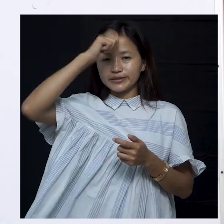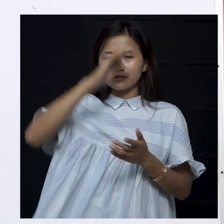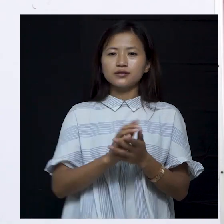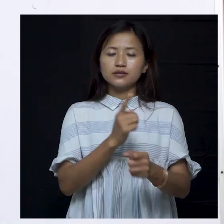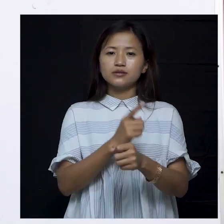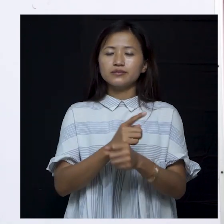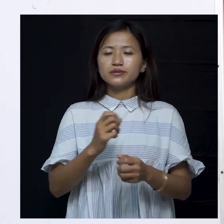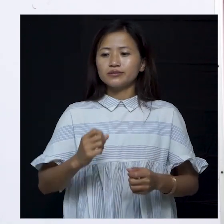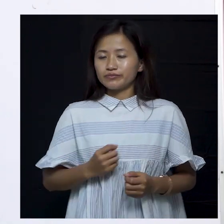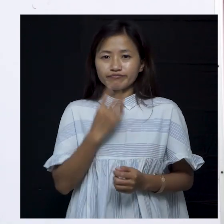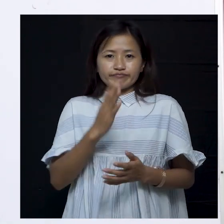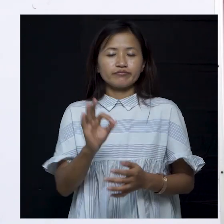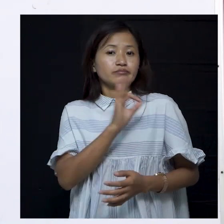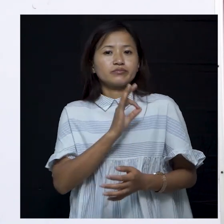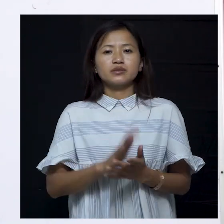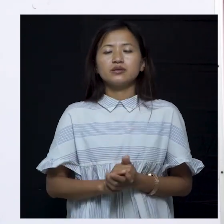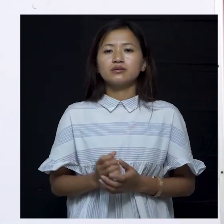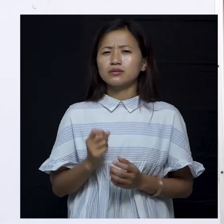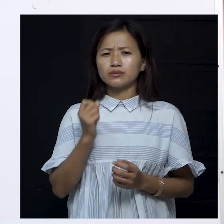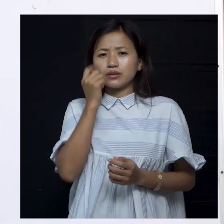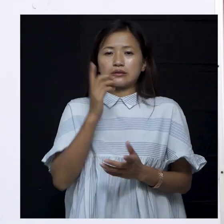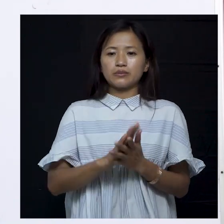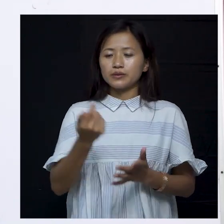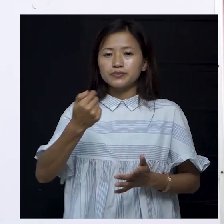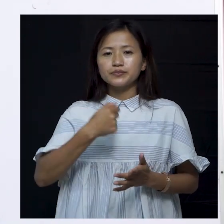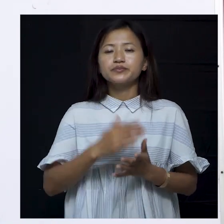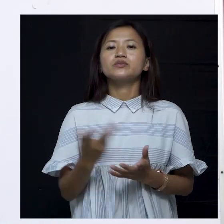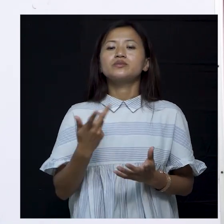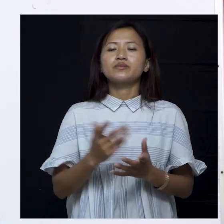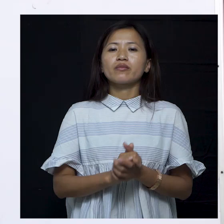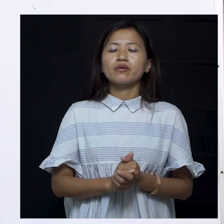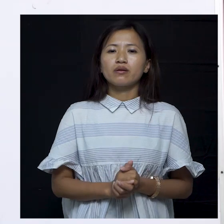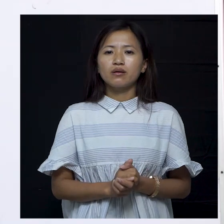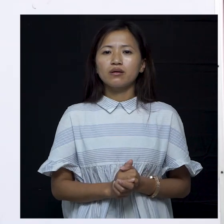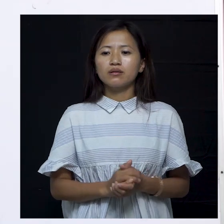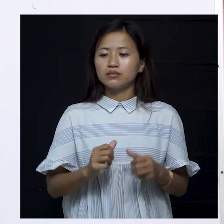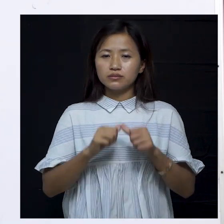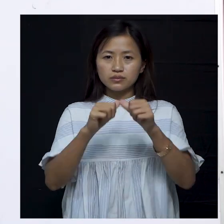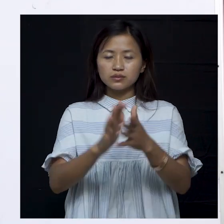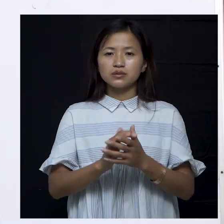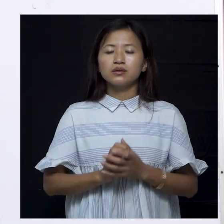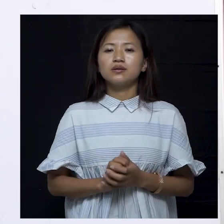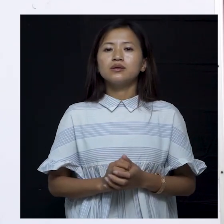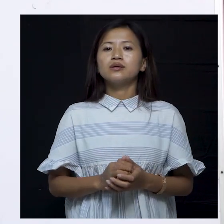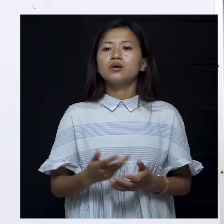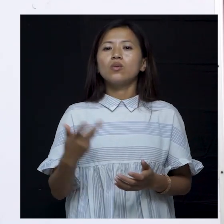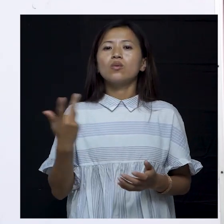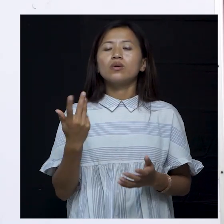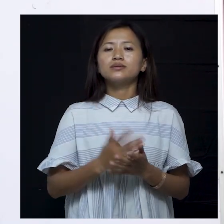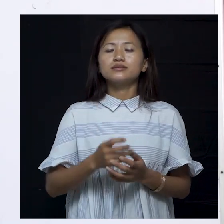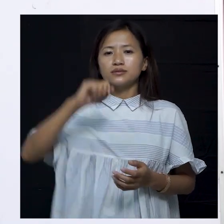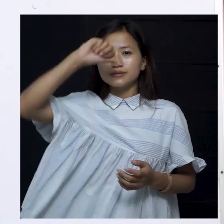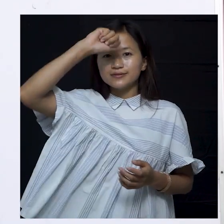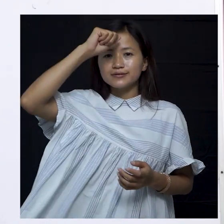very inspiring. In our example, we got that, right? What was very inspiring? And your answer is simple, what the English teacher